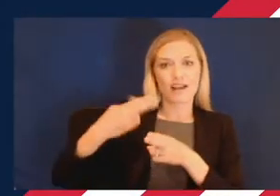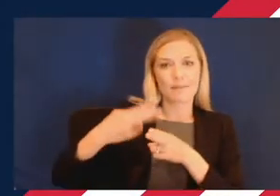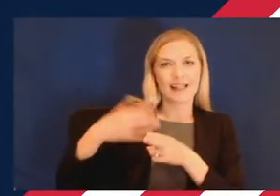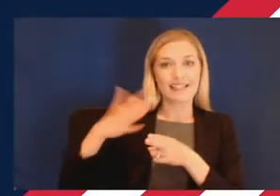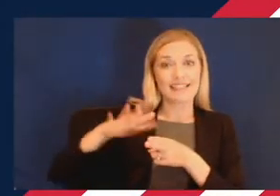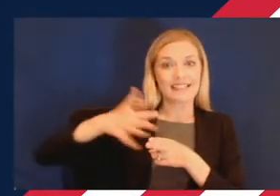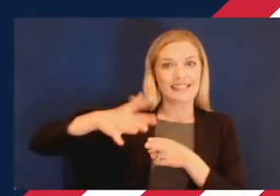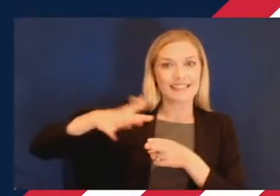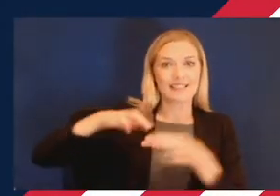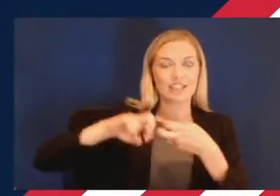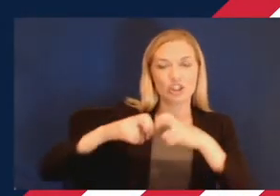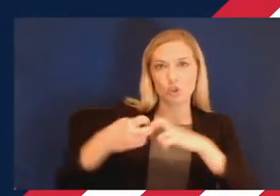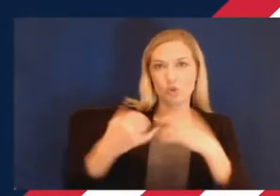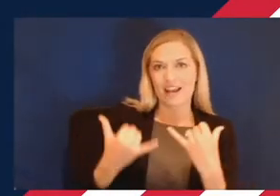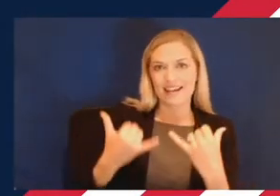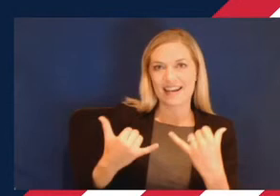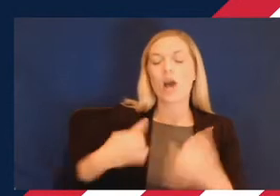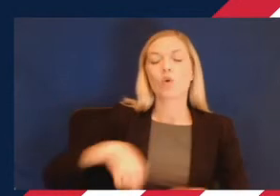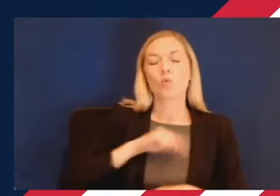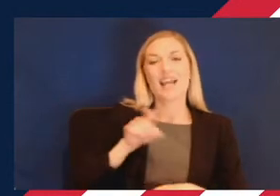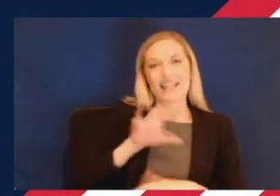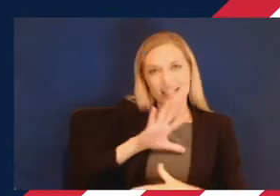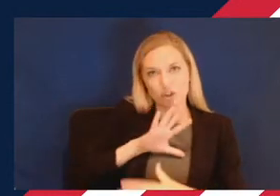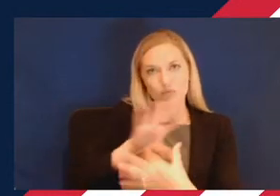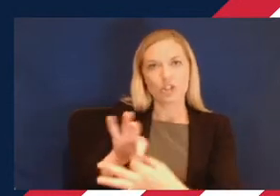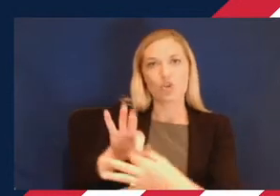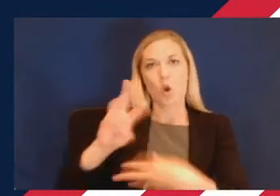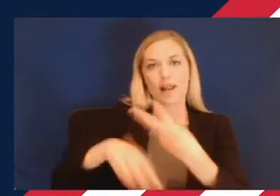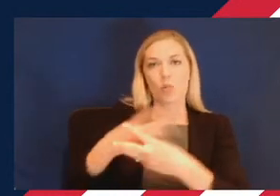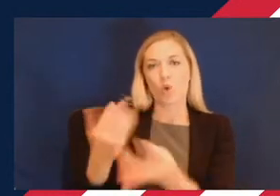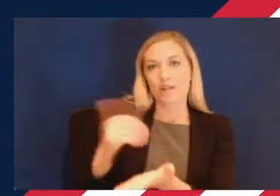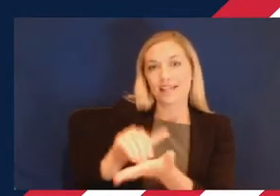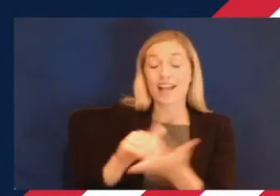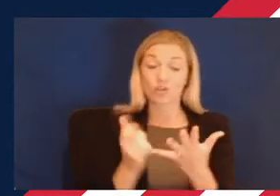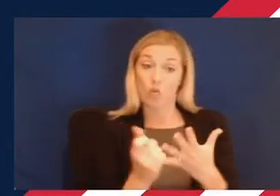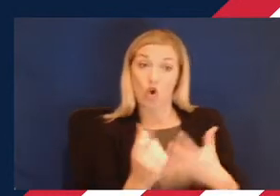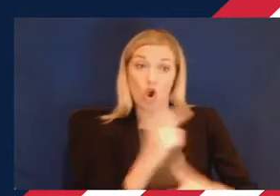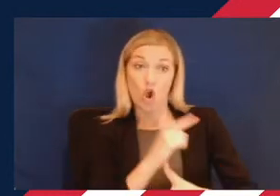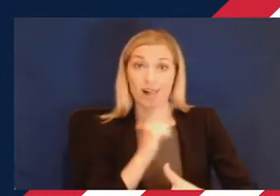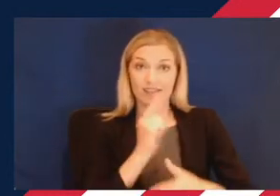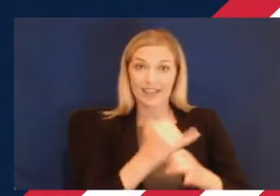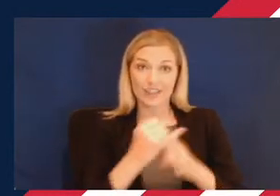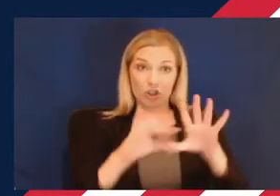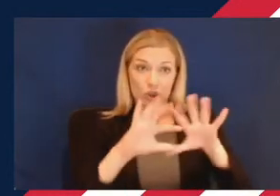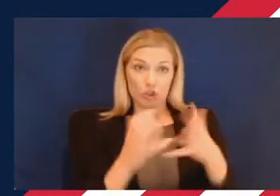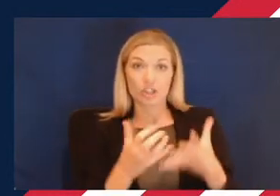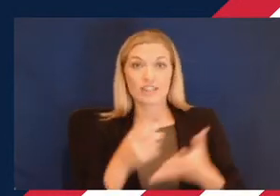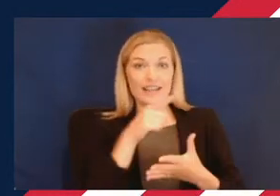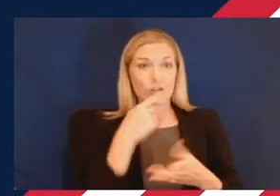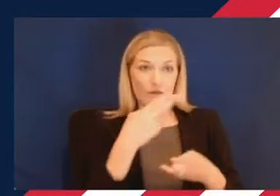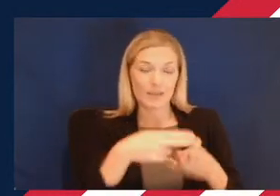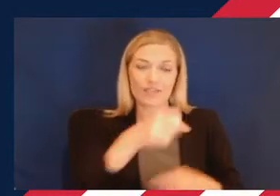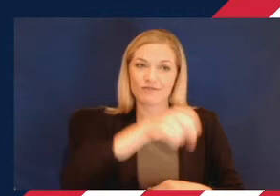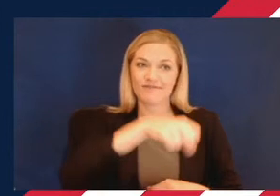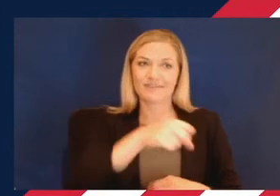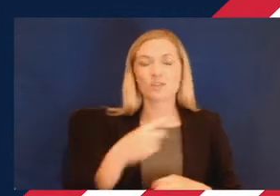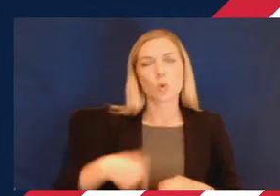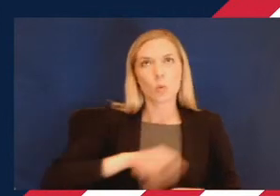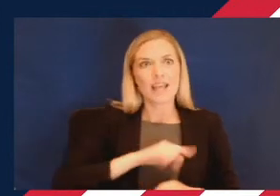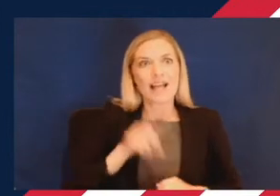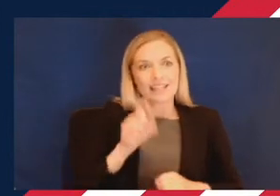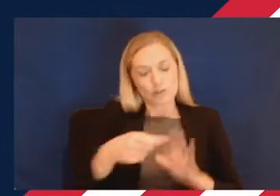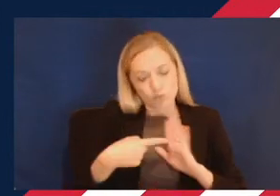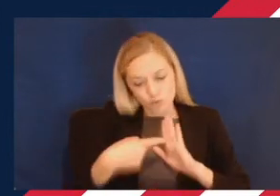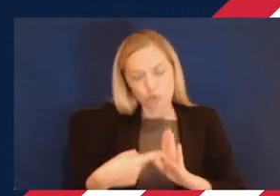need to do is rejoin the world. So all of the institutions that you mentioned, we need to insert sort of greater leadership and show that we are dedicated